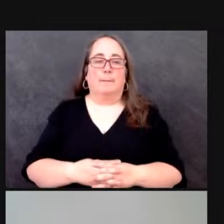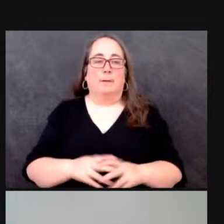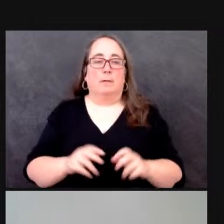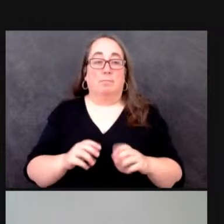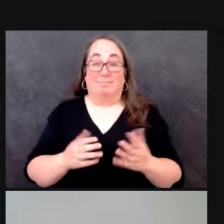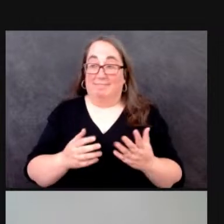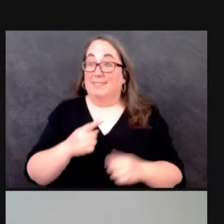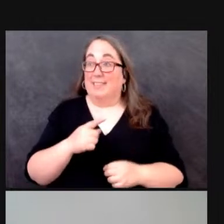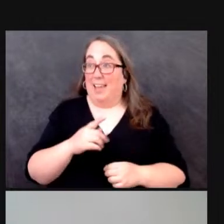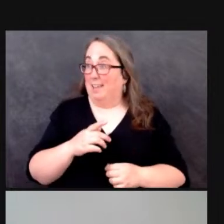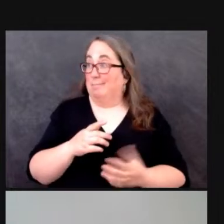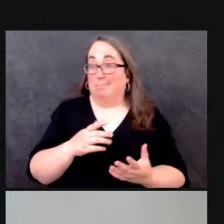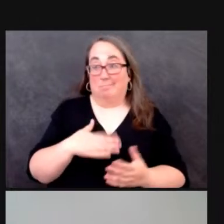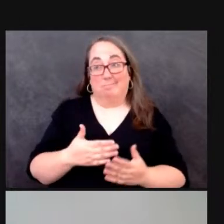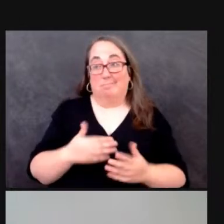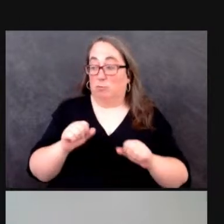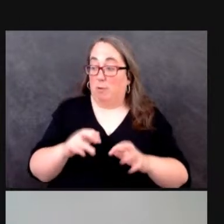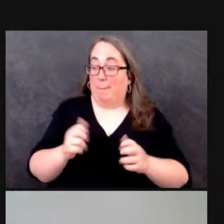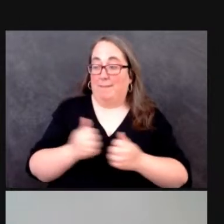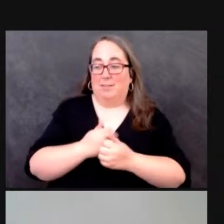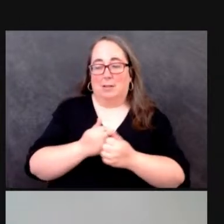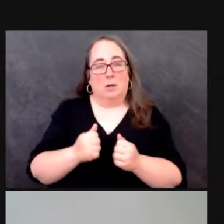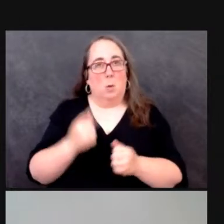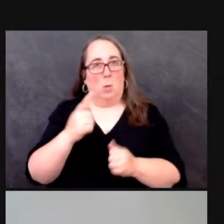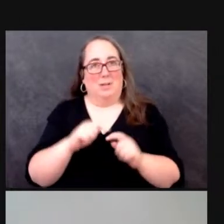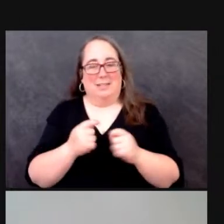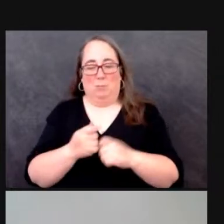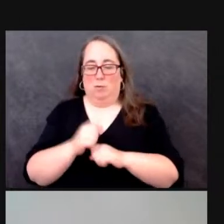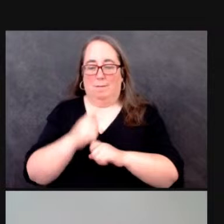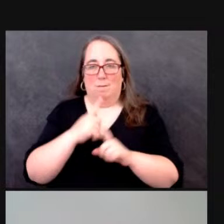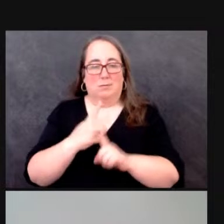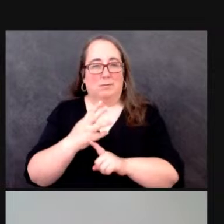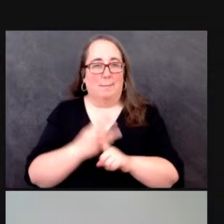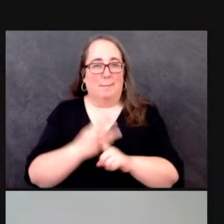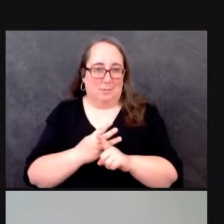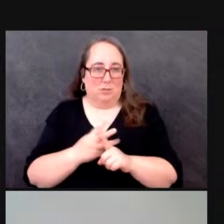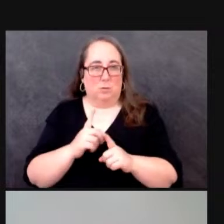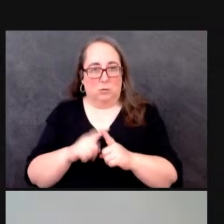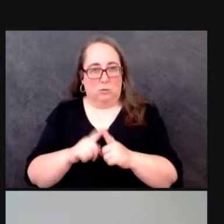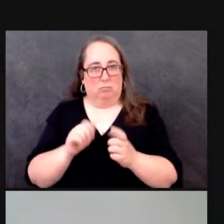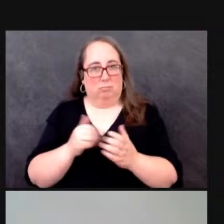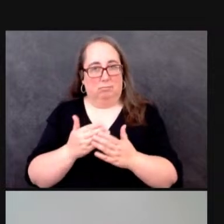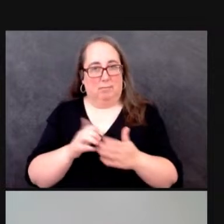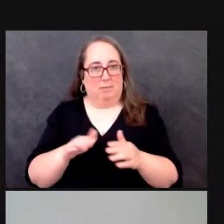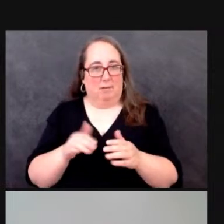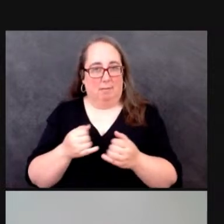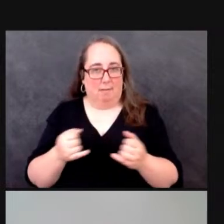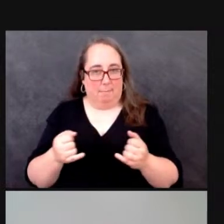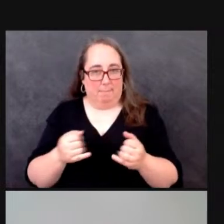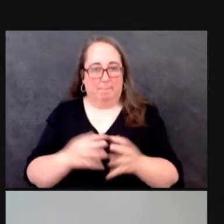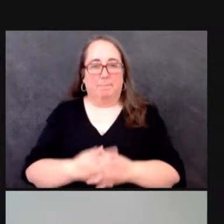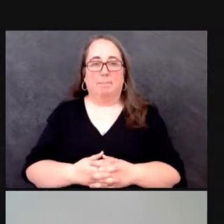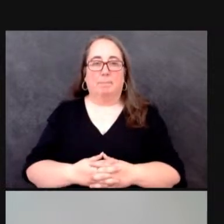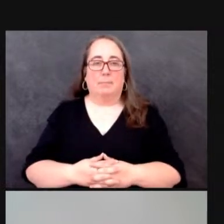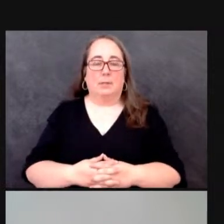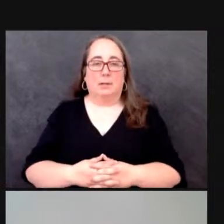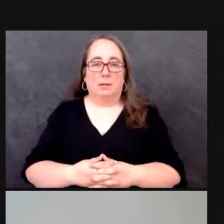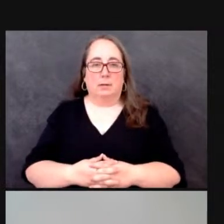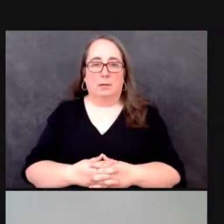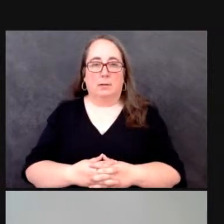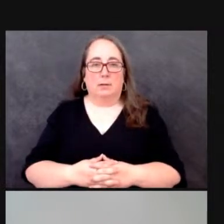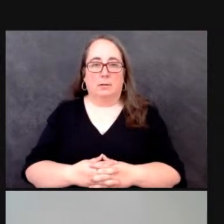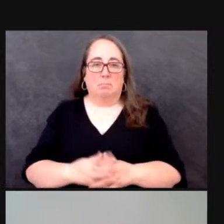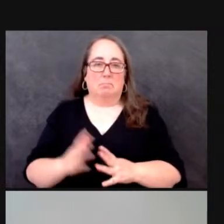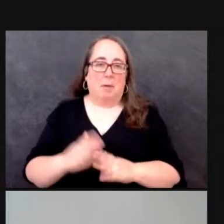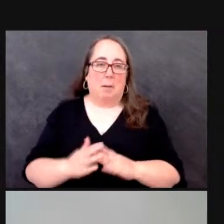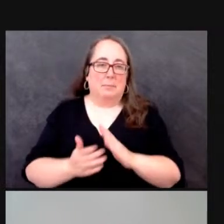did. A dedicated team worked on the project for 6 months in order to reach their deadline. Only the most skilled